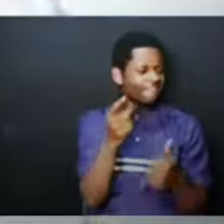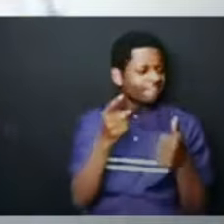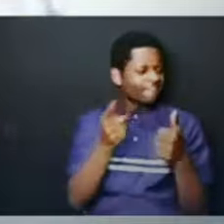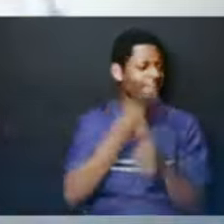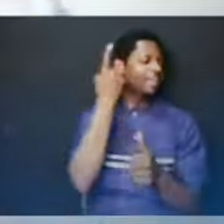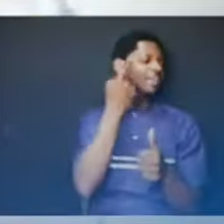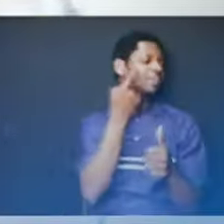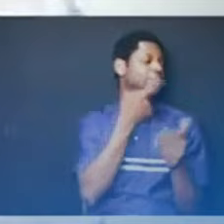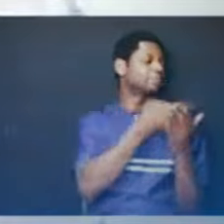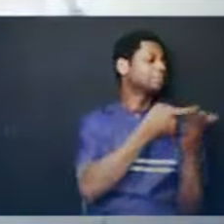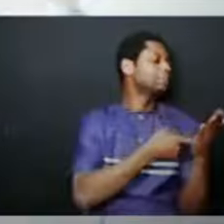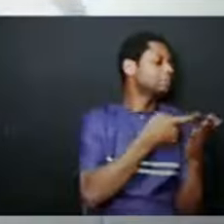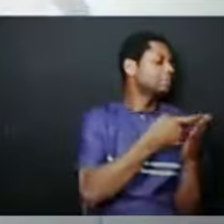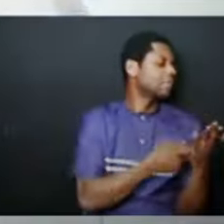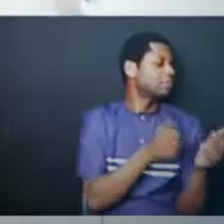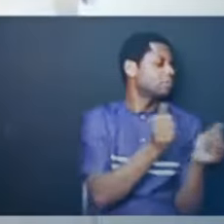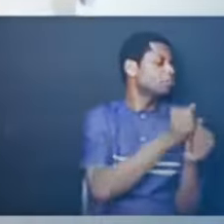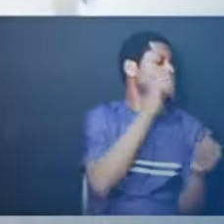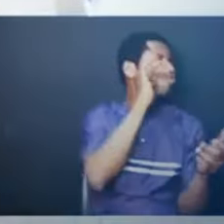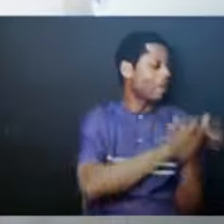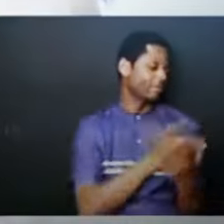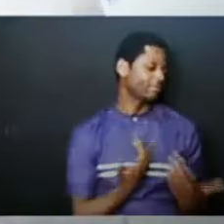will be your lunch.